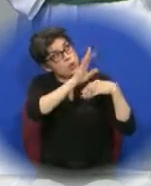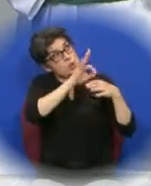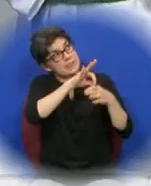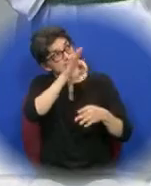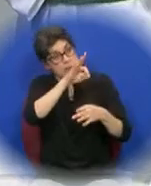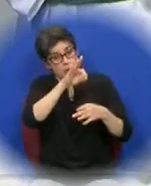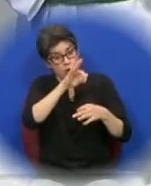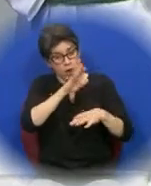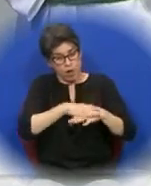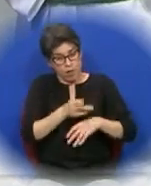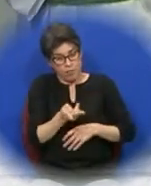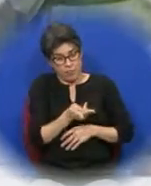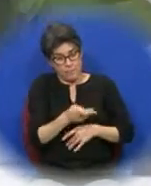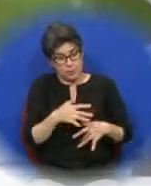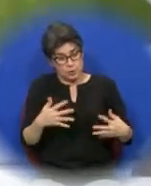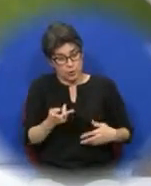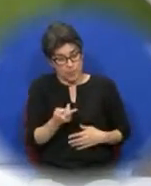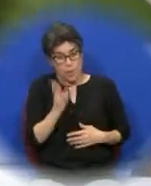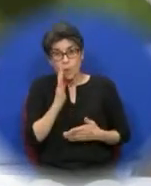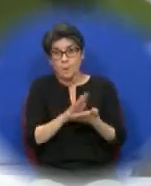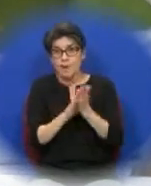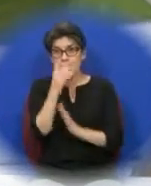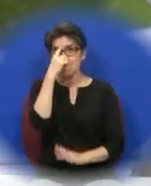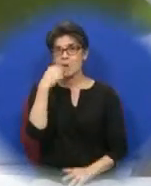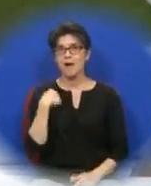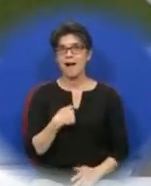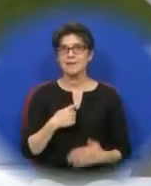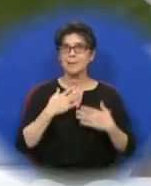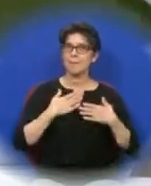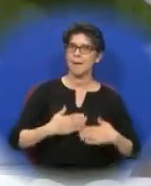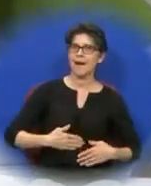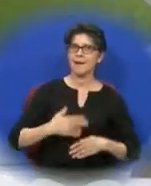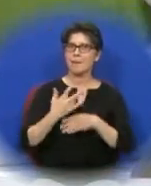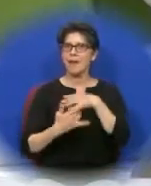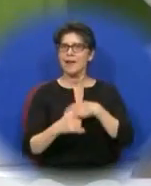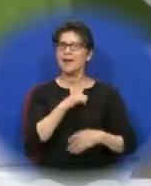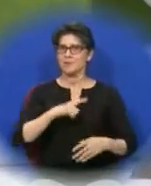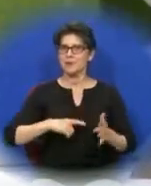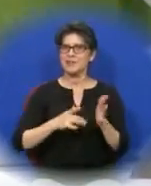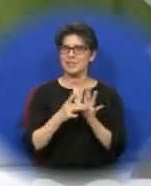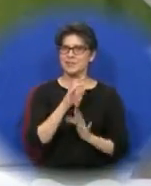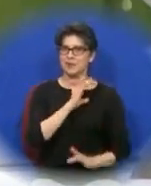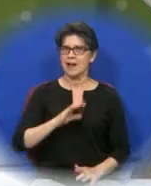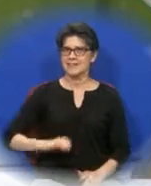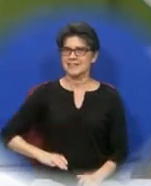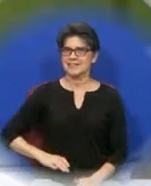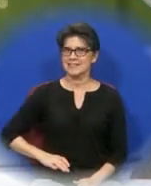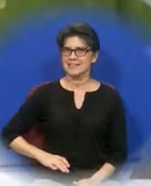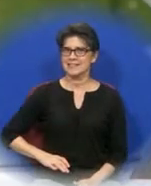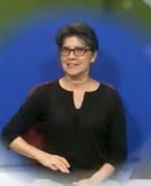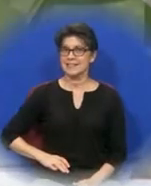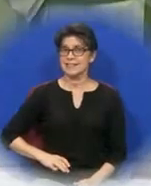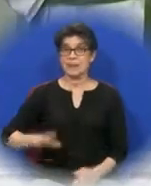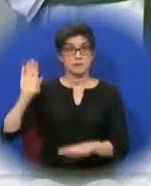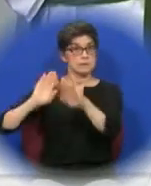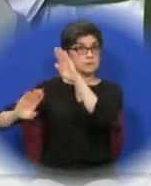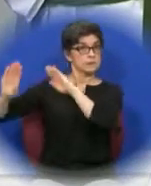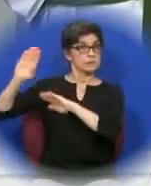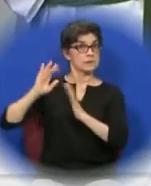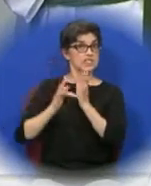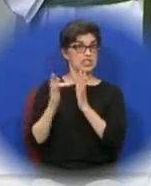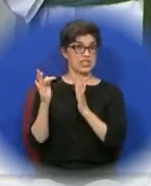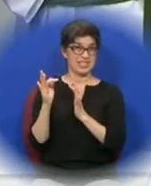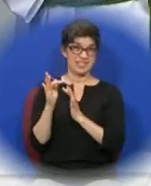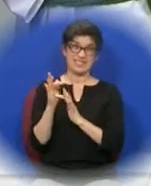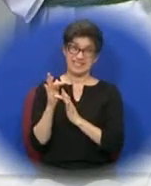like the dewfall, so that they may become for us the body and blood of our Lord Jesus Christ. At the time he was betrayed